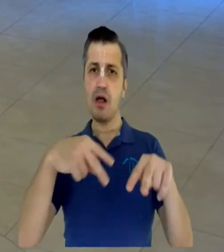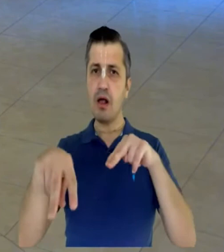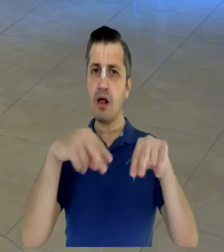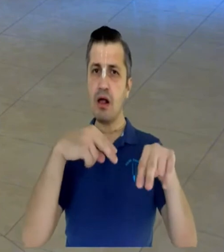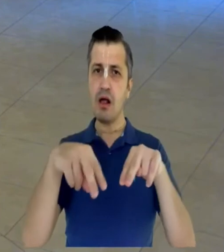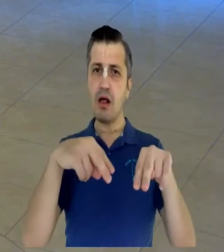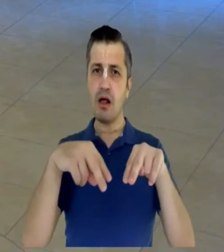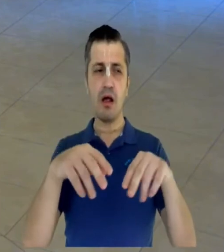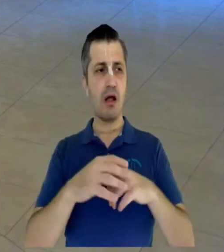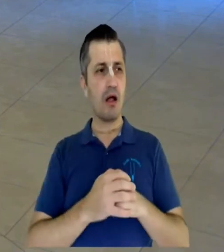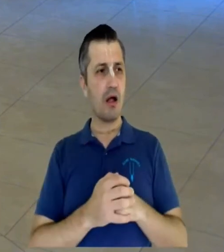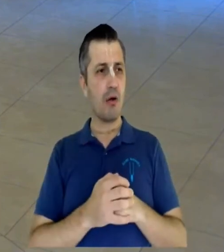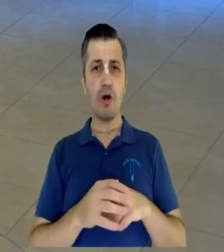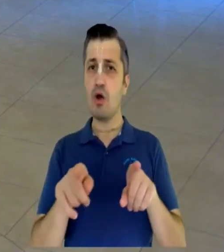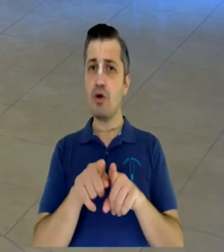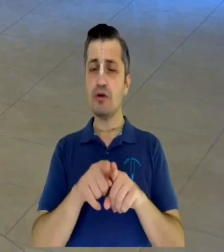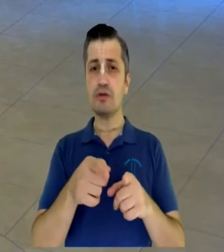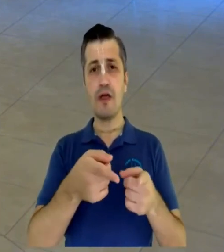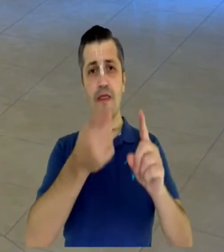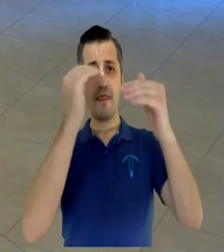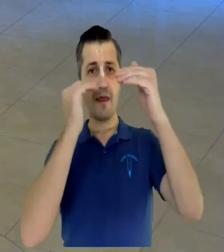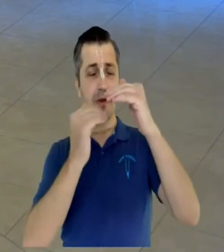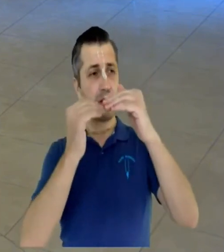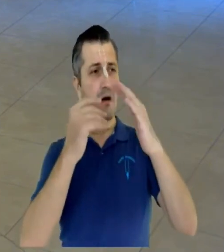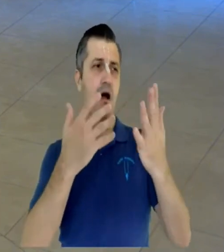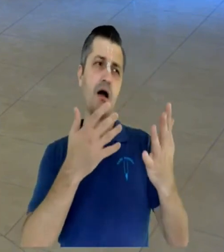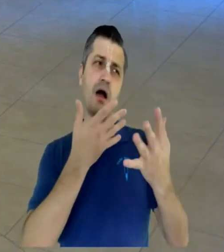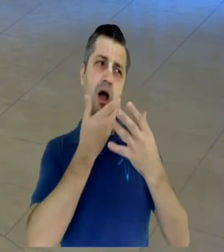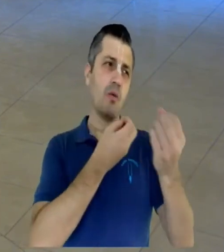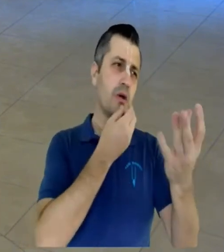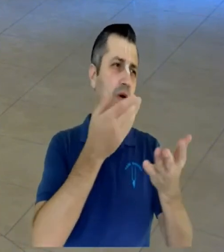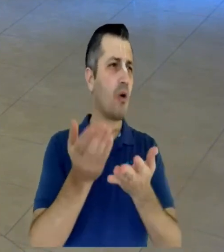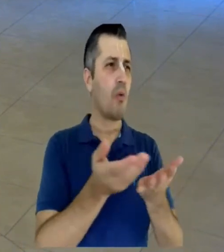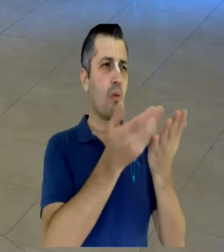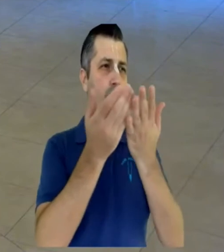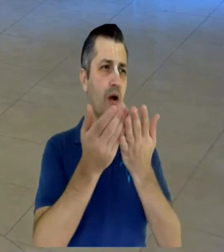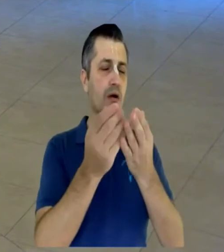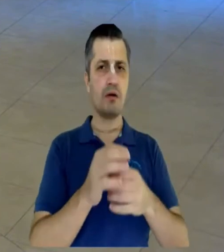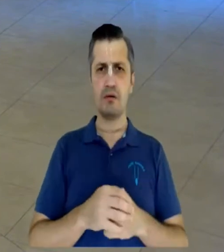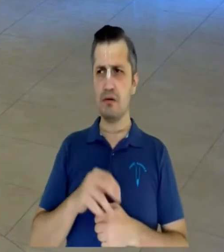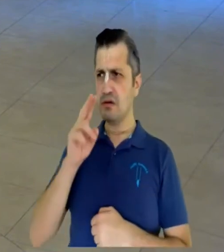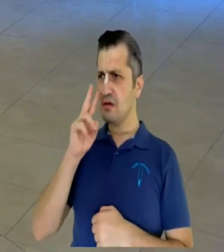Supreme Lord. And this is why he was cursed to take birth in planet Earth, whereby he actually,